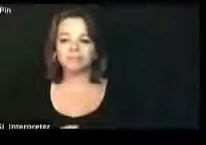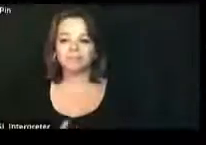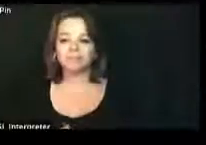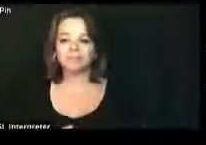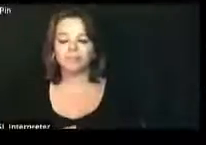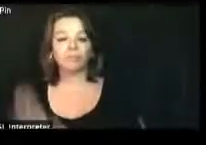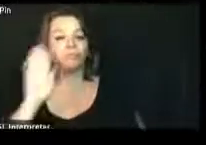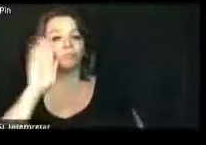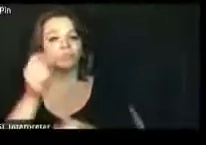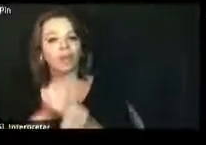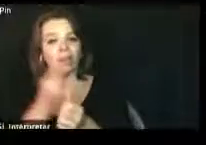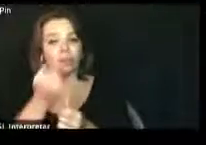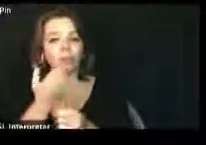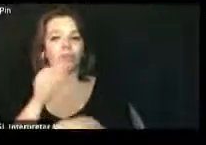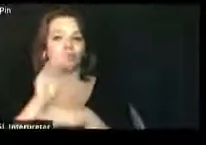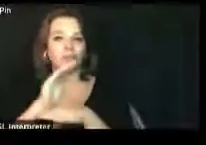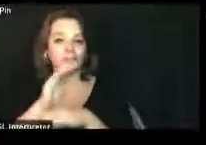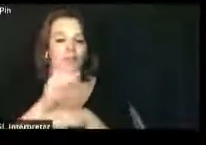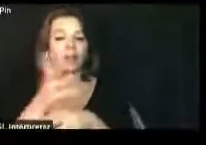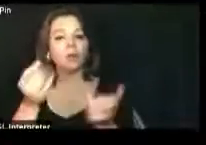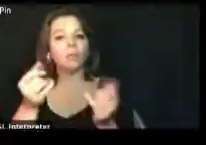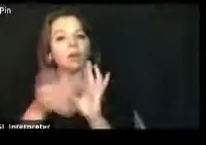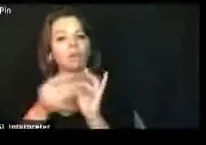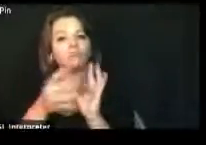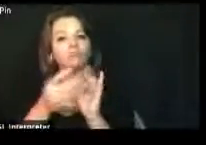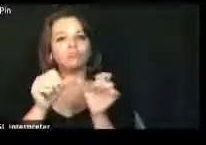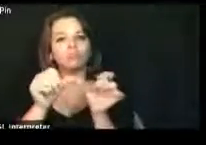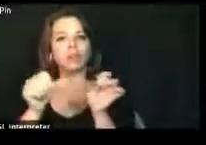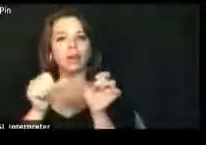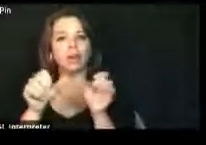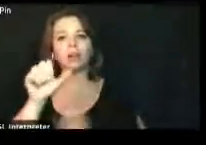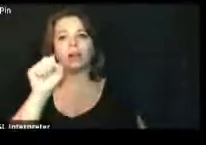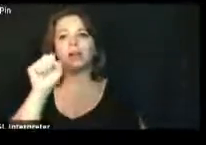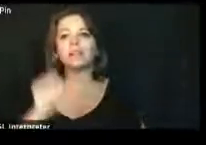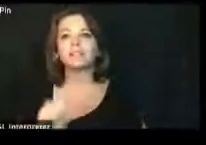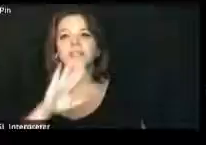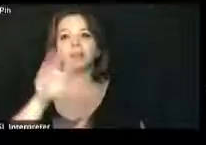Hi, everyone. Good evening. I would like to speak on the area of South Central LA.